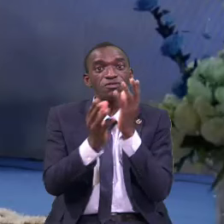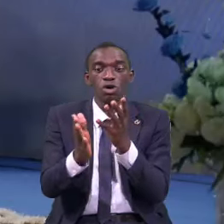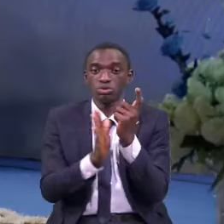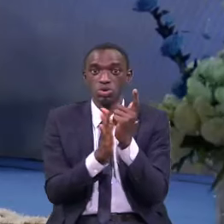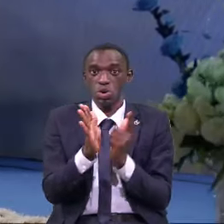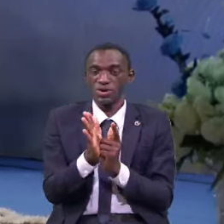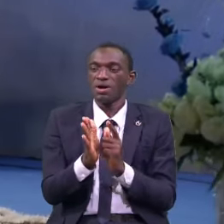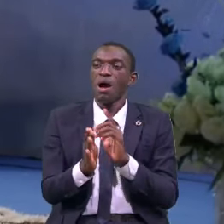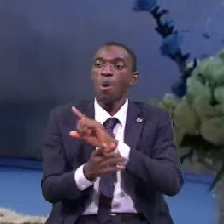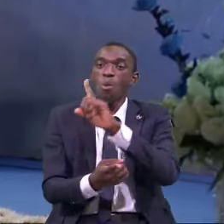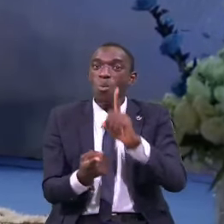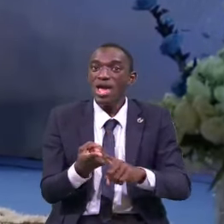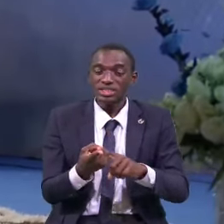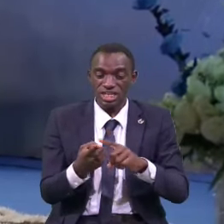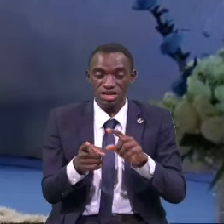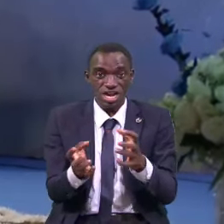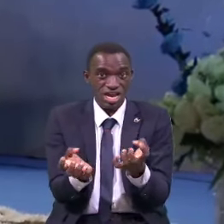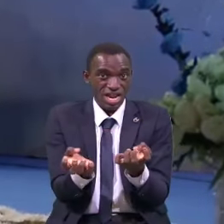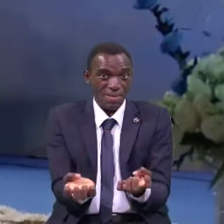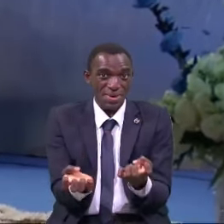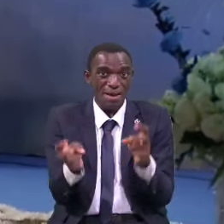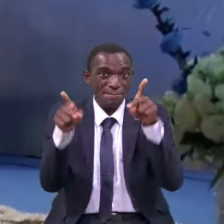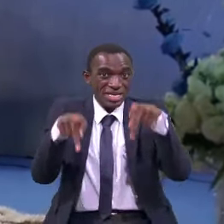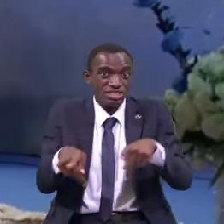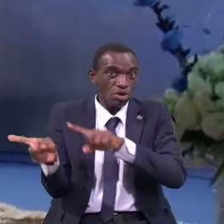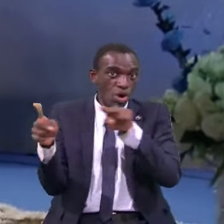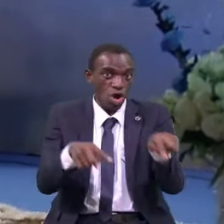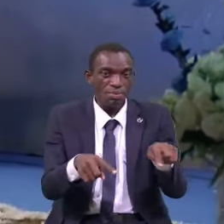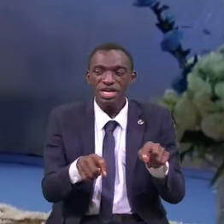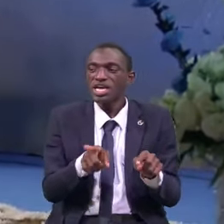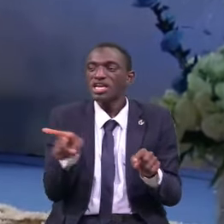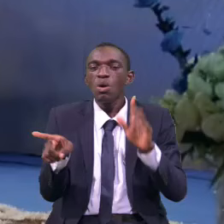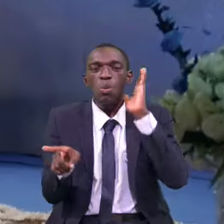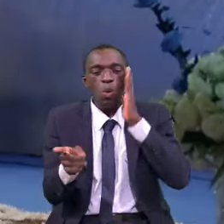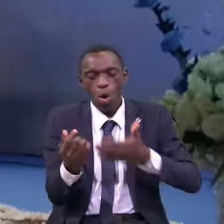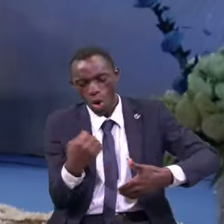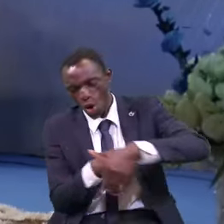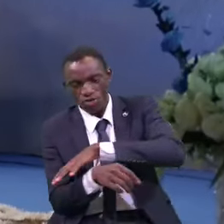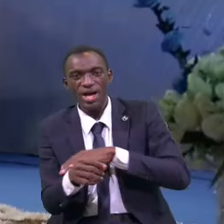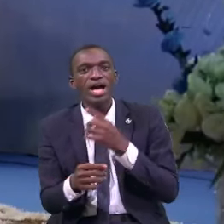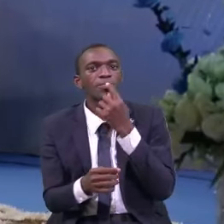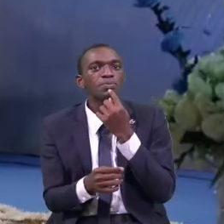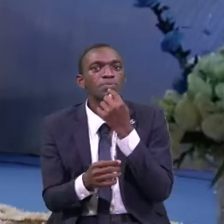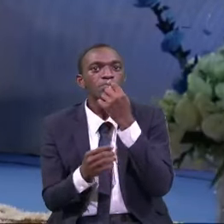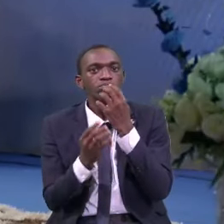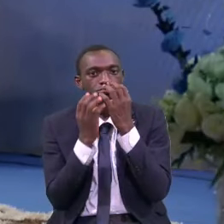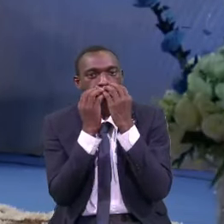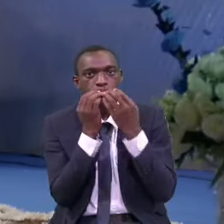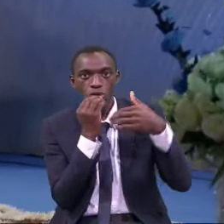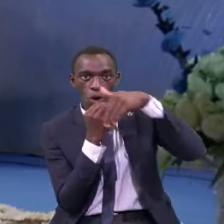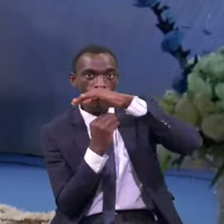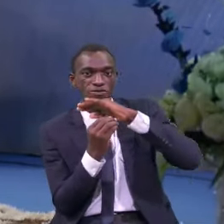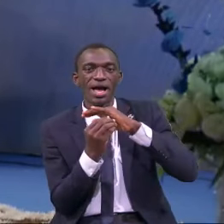he will cover his lips, He'll keep on